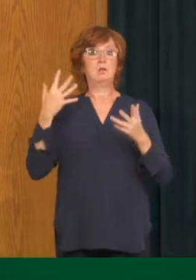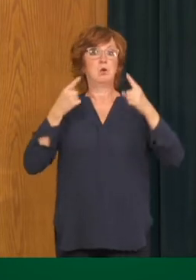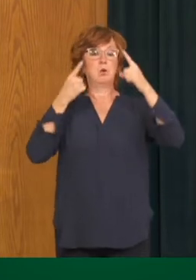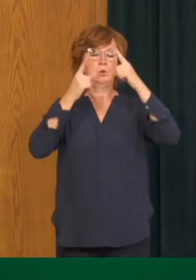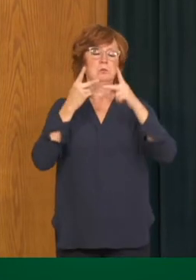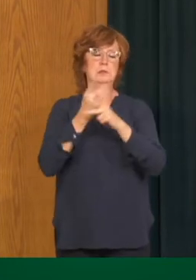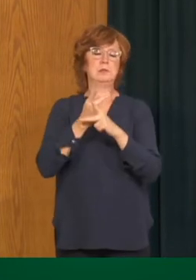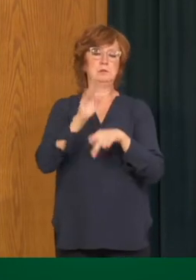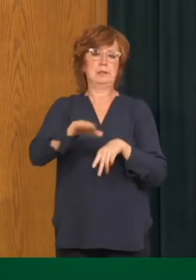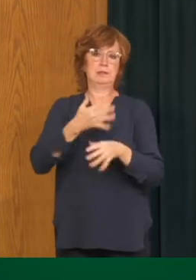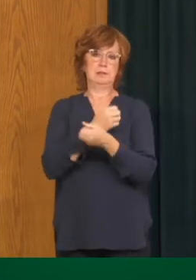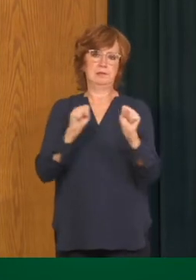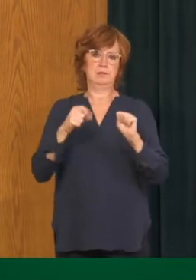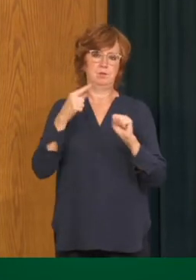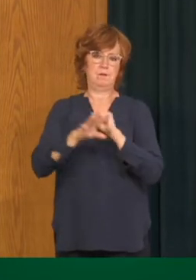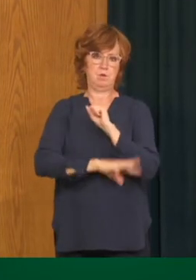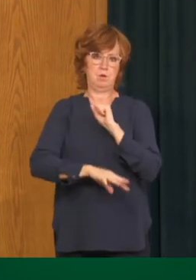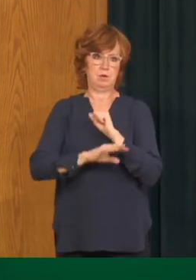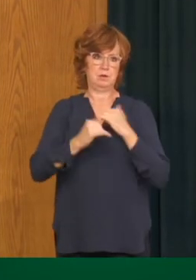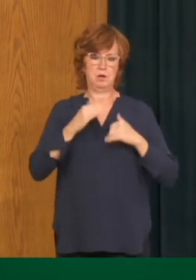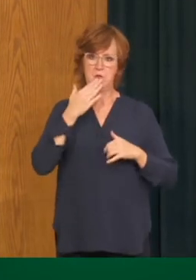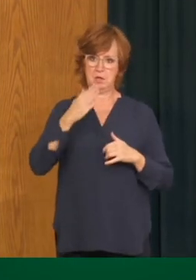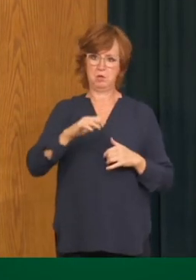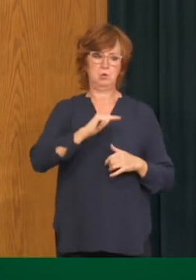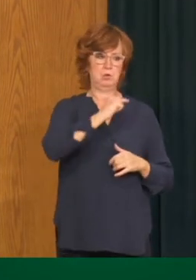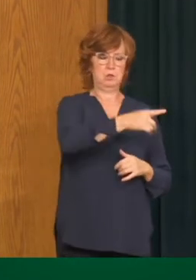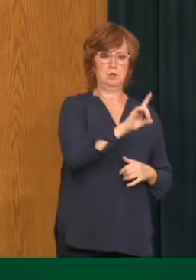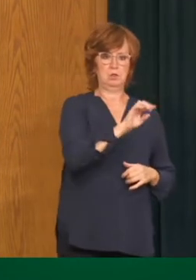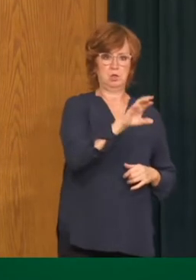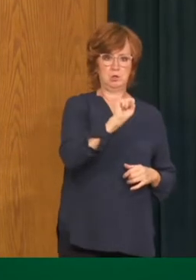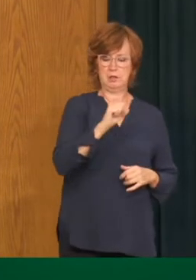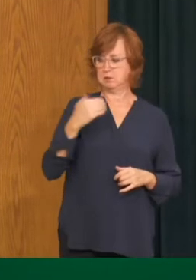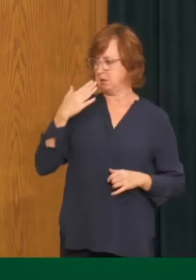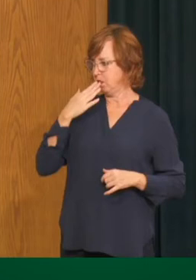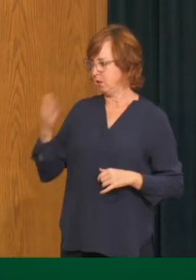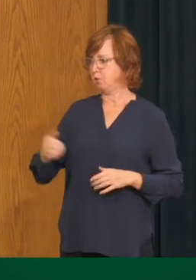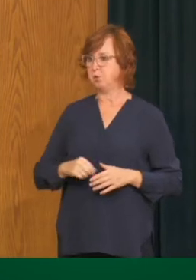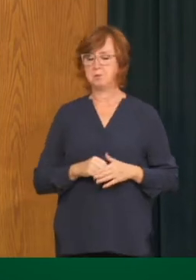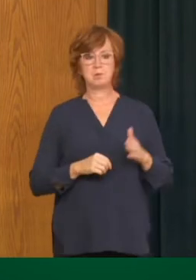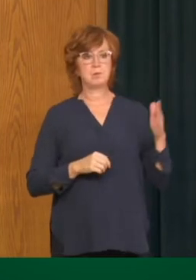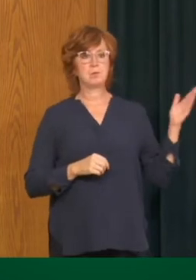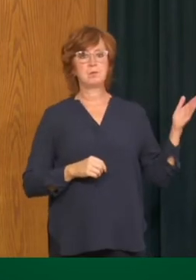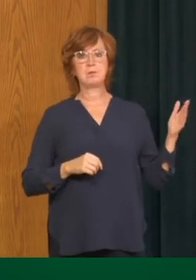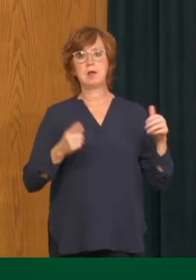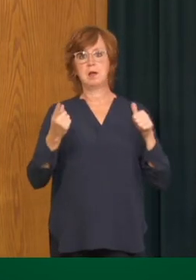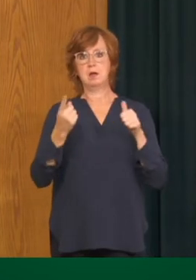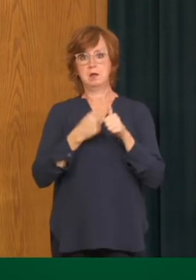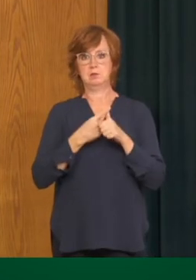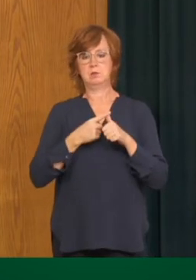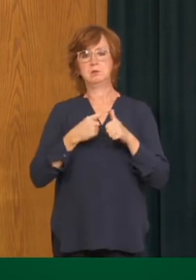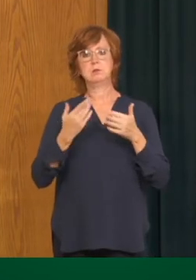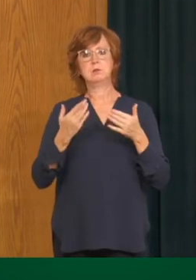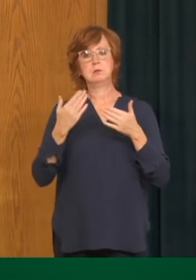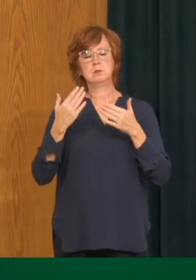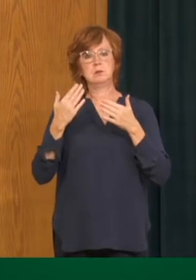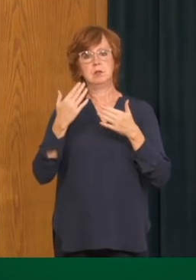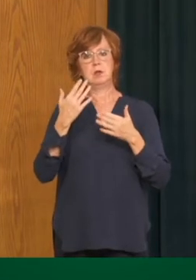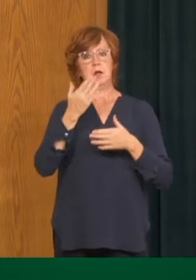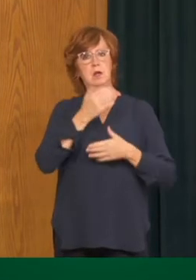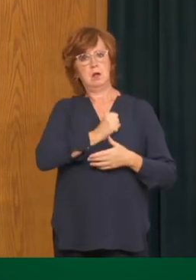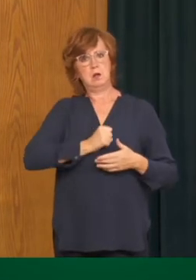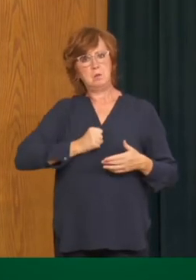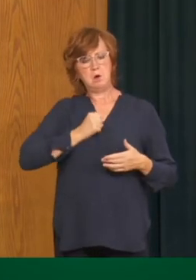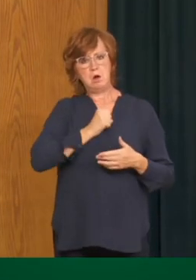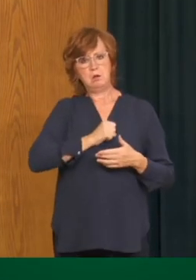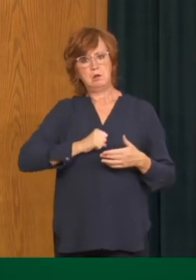very much, and I'll now ask Dr. Shahab to make a few comments. Thank you, Premier. So I'd like to start by first of all offering my condolences to the